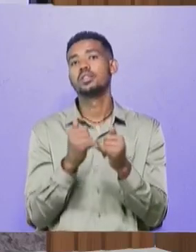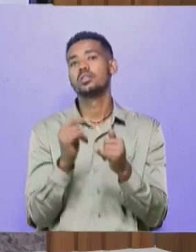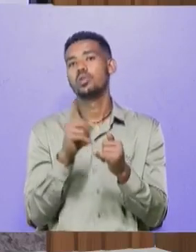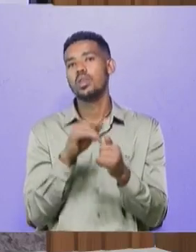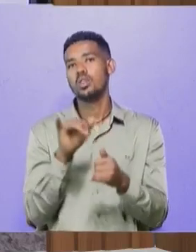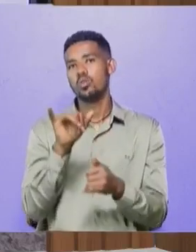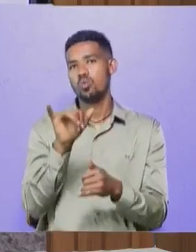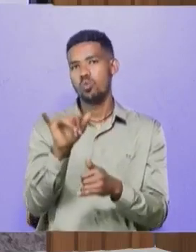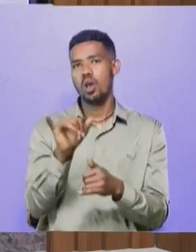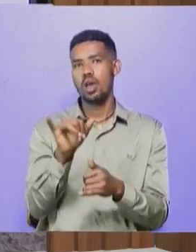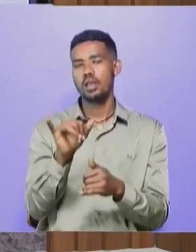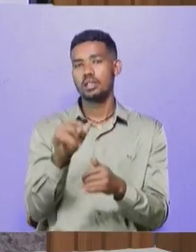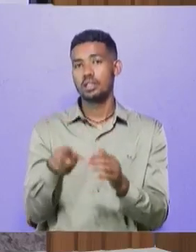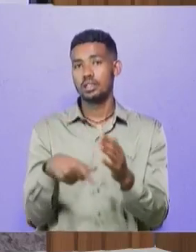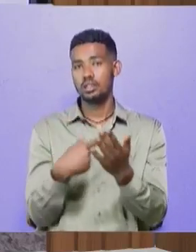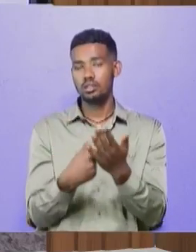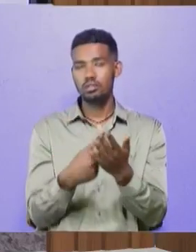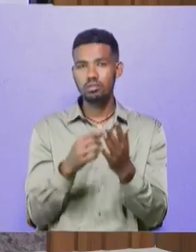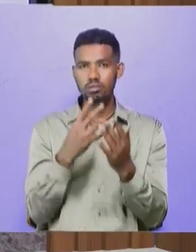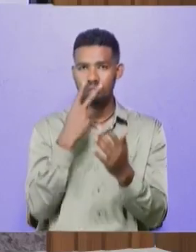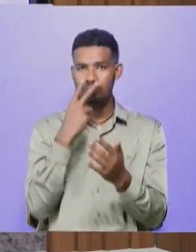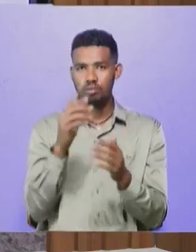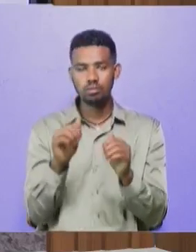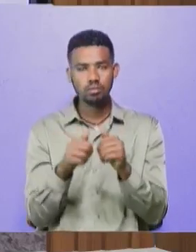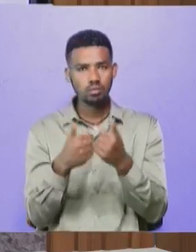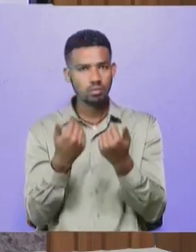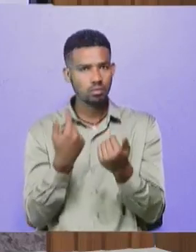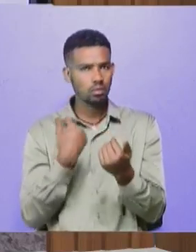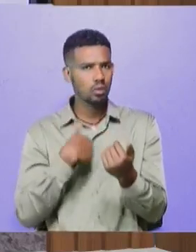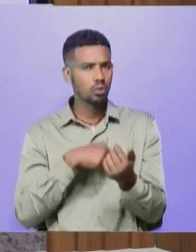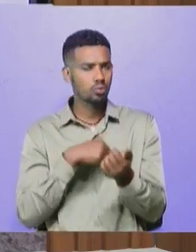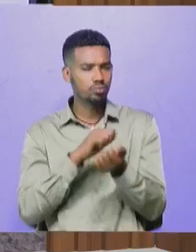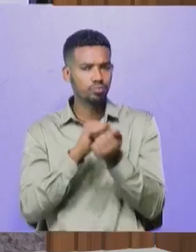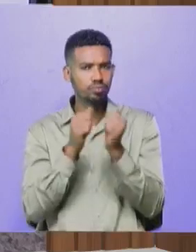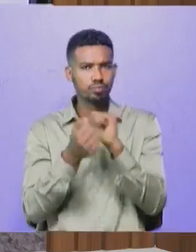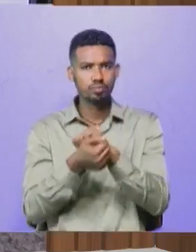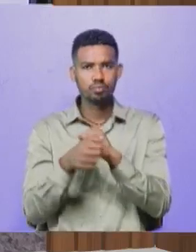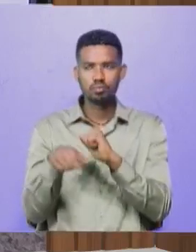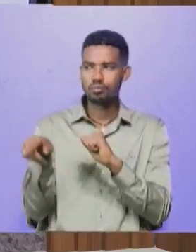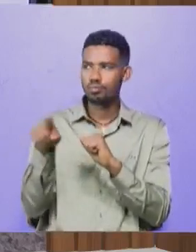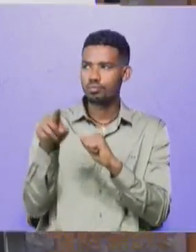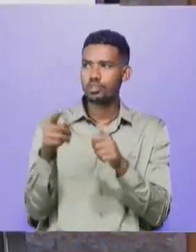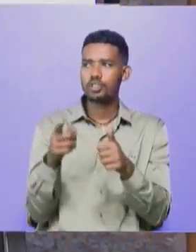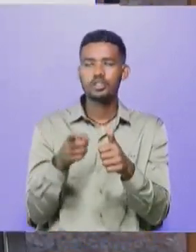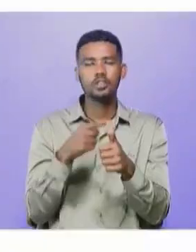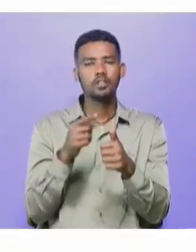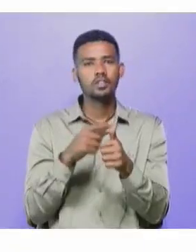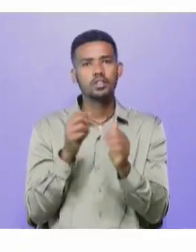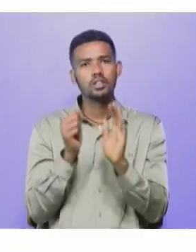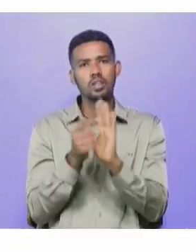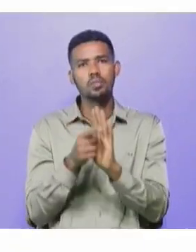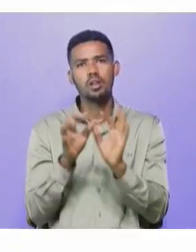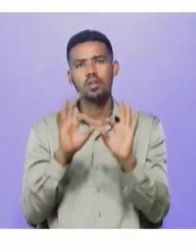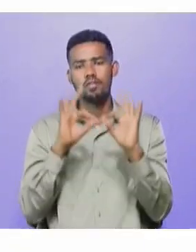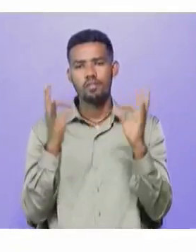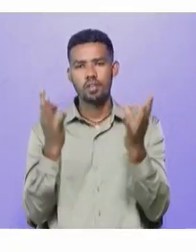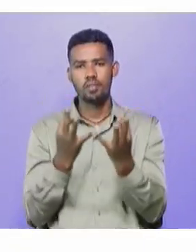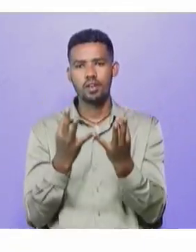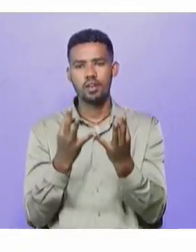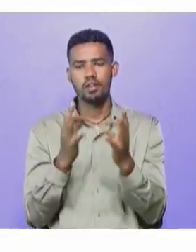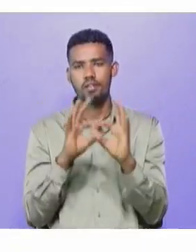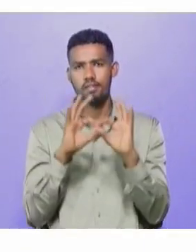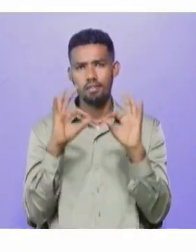Y. So let us see how we are going to change them. The first example, family.